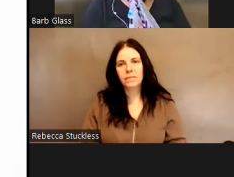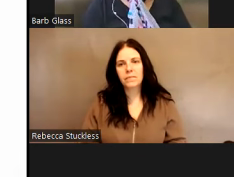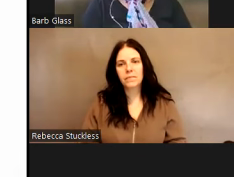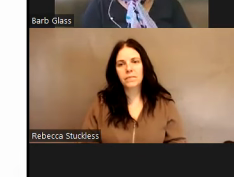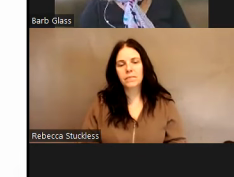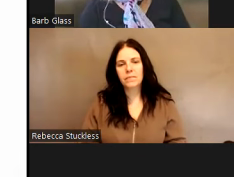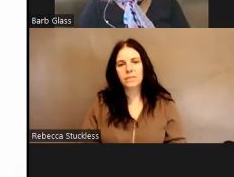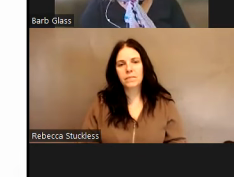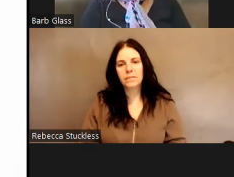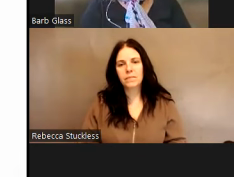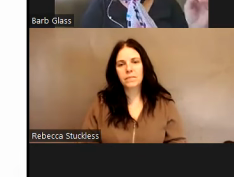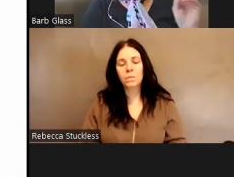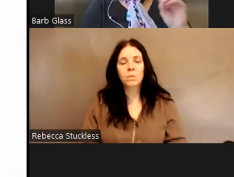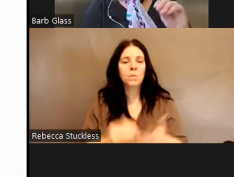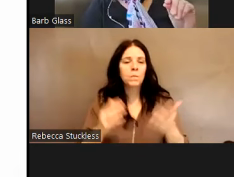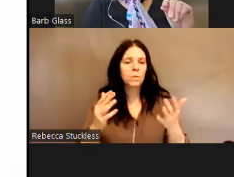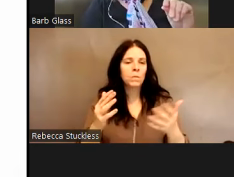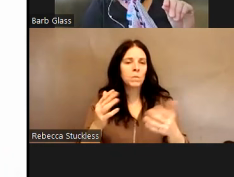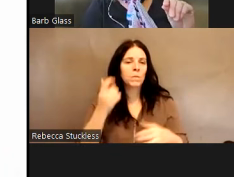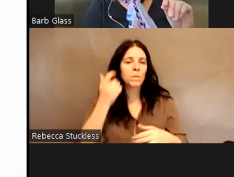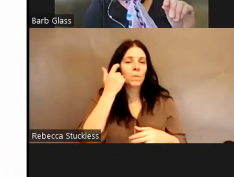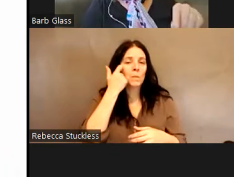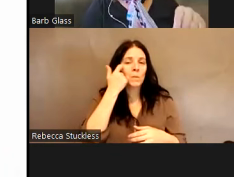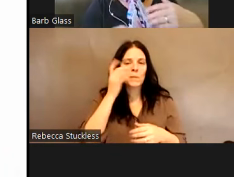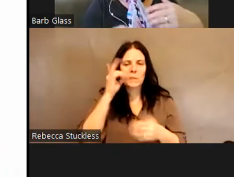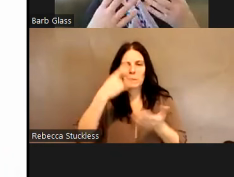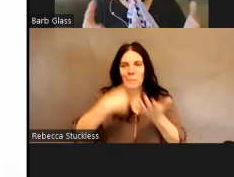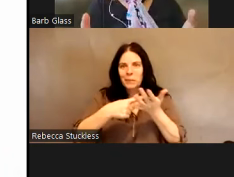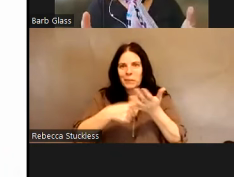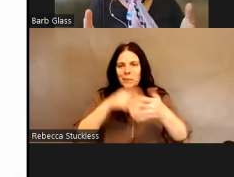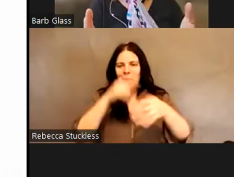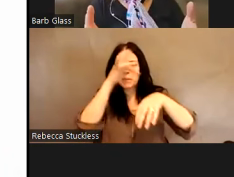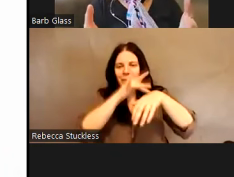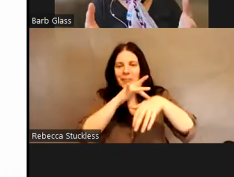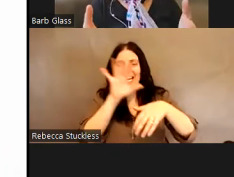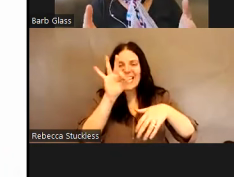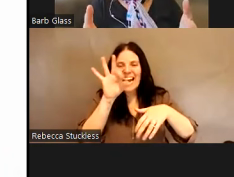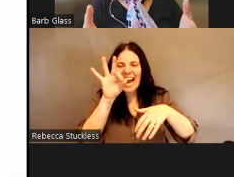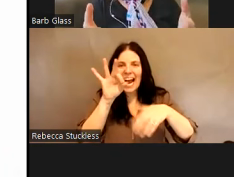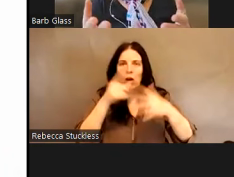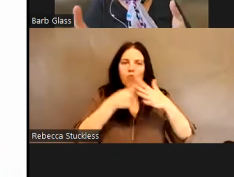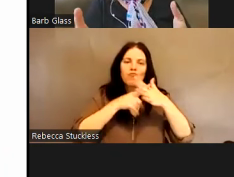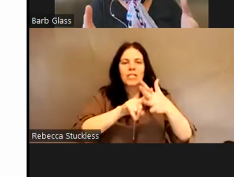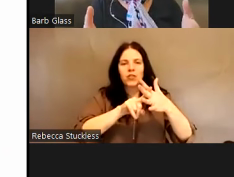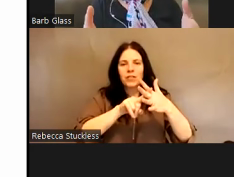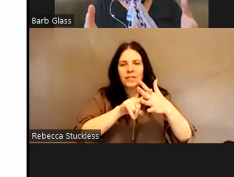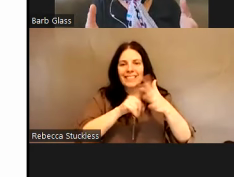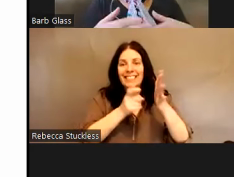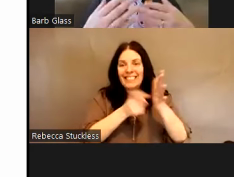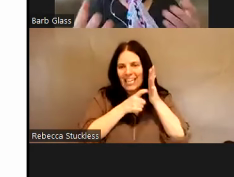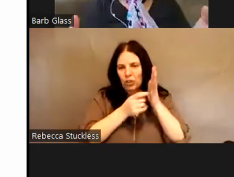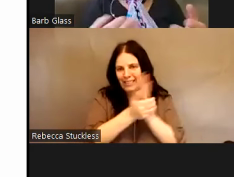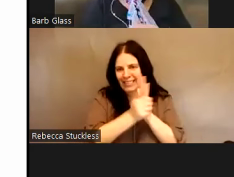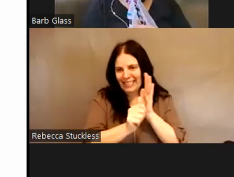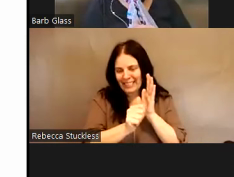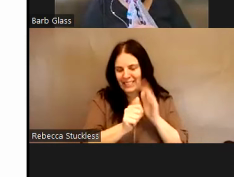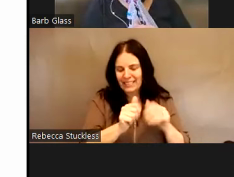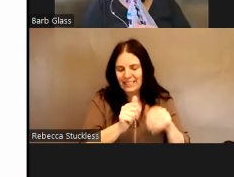So a few minutes ago, we looked at the 9 original skills for success. Now we can, sorry, the 9 original essential skills.